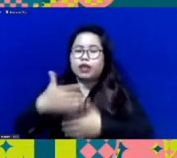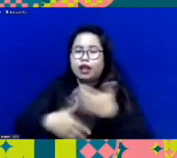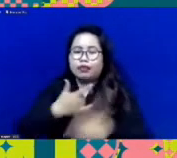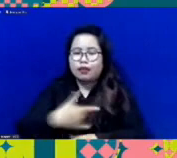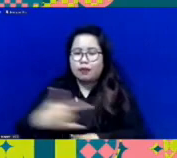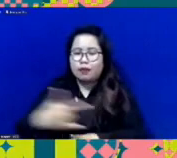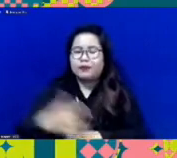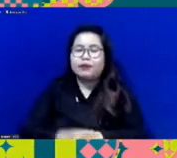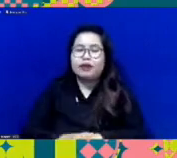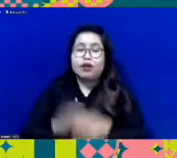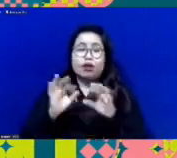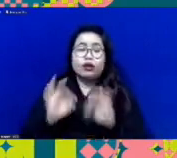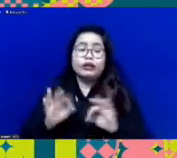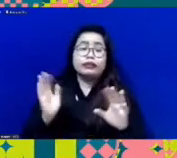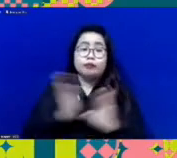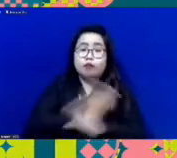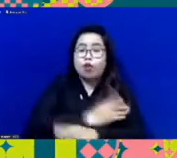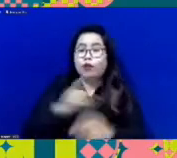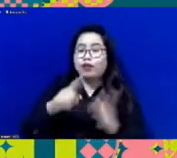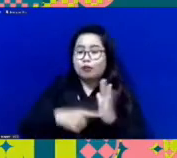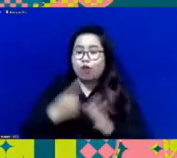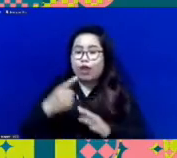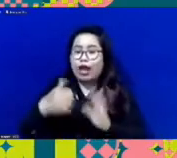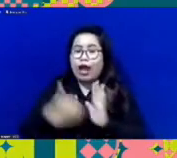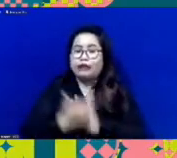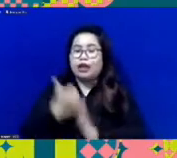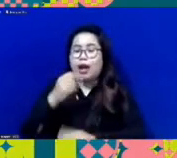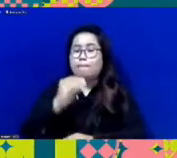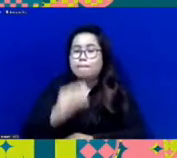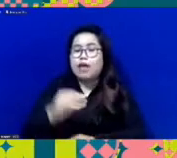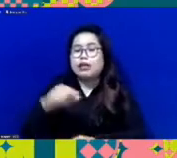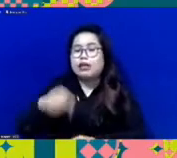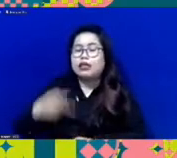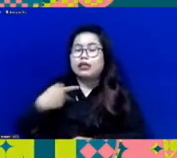place. And before Dima